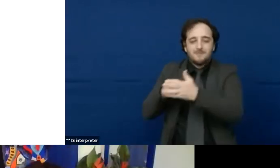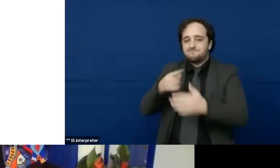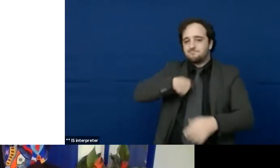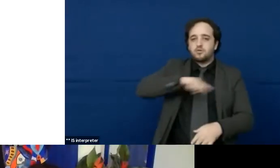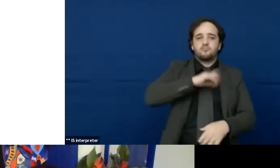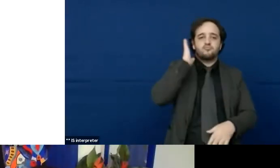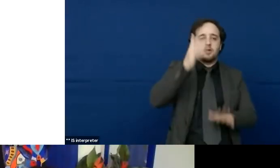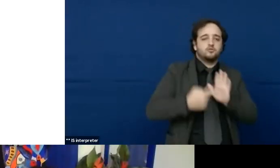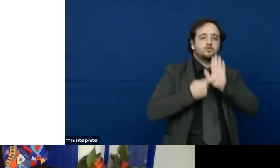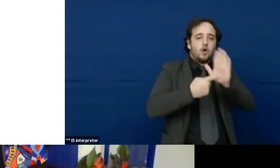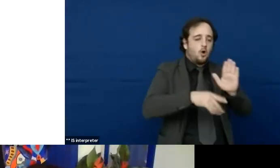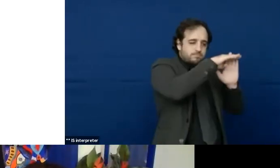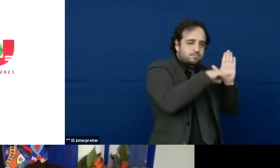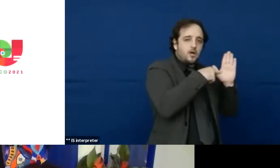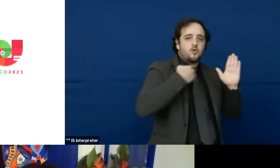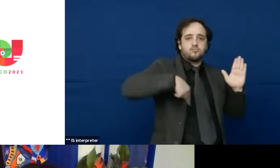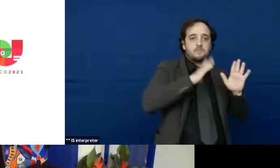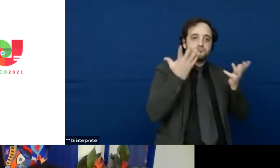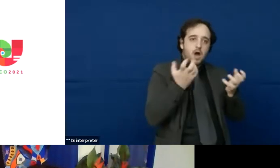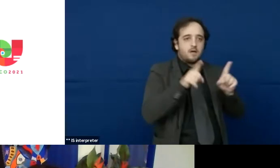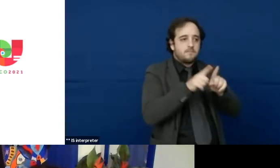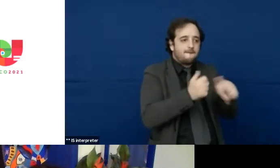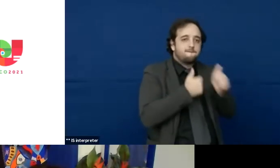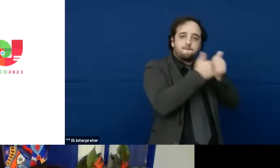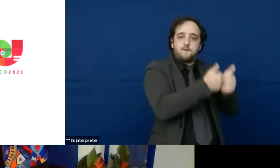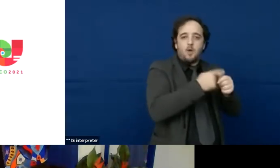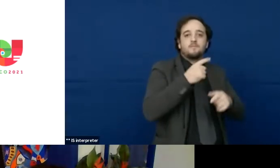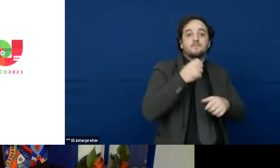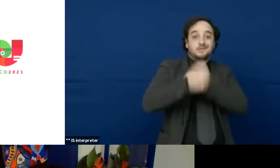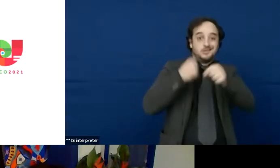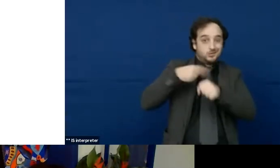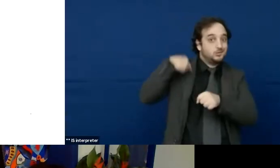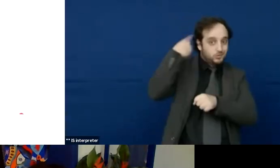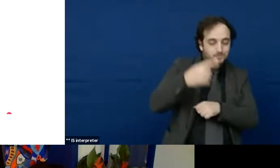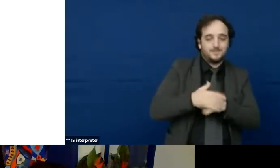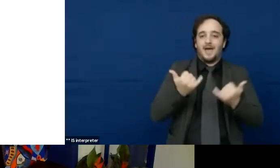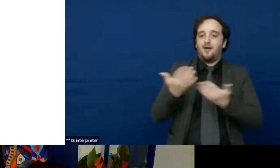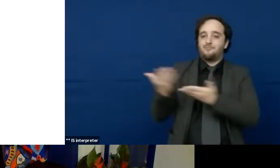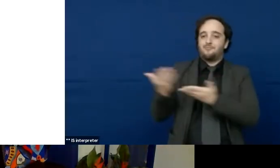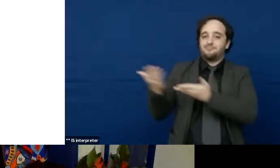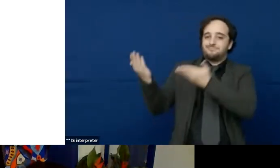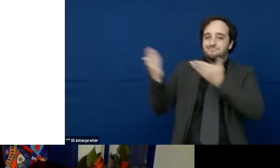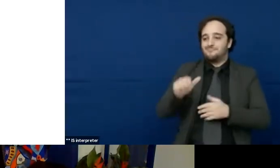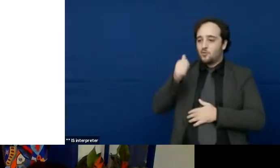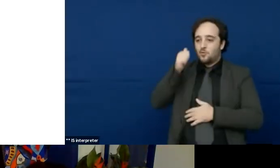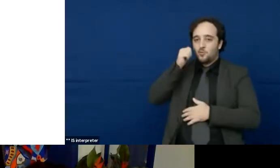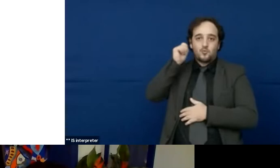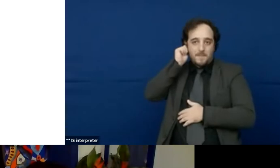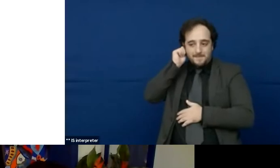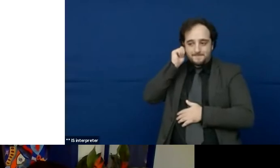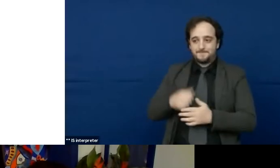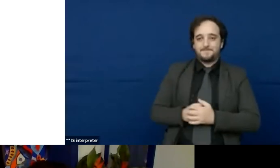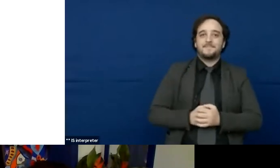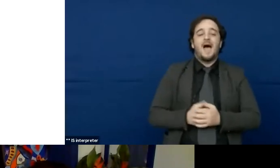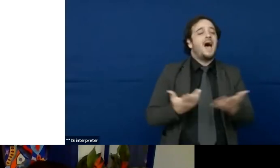Thank you, Kalliope, and greetings to everyone. Good evening, good morning, good night. Great to be here with